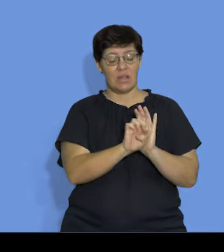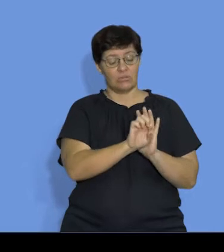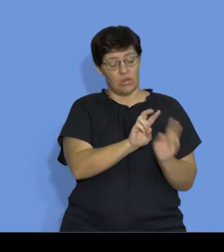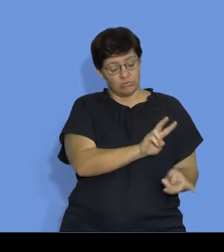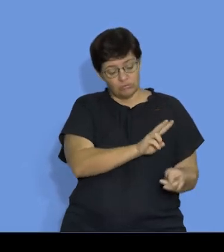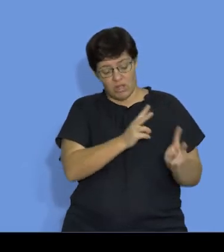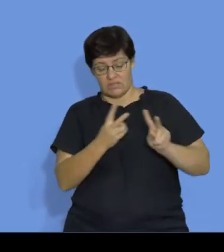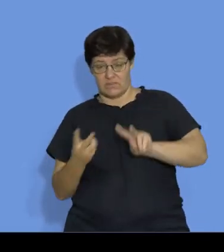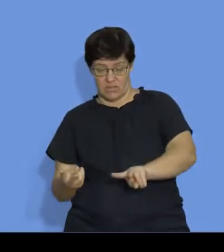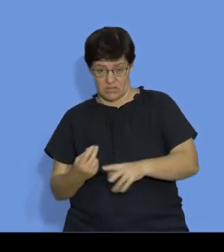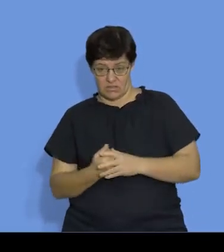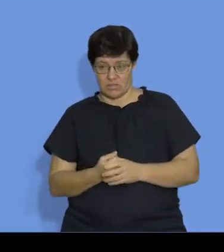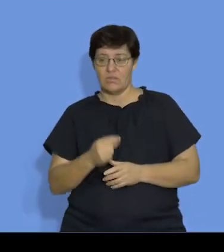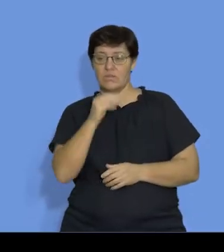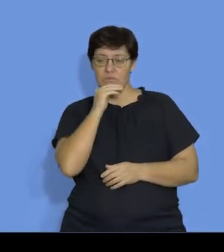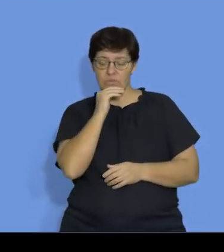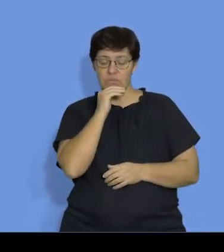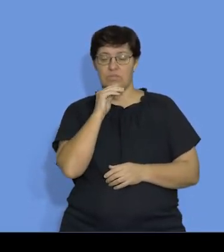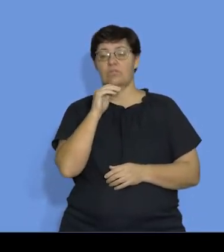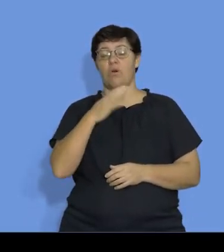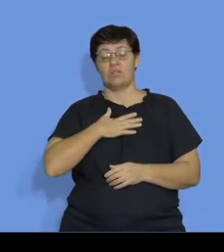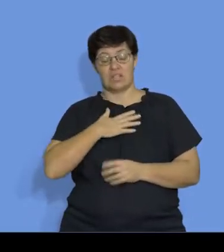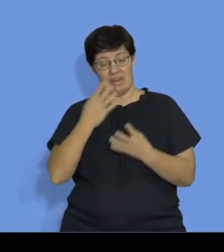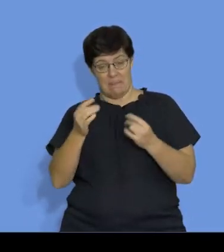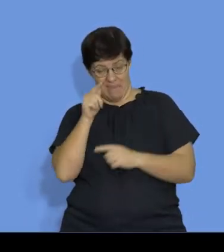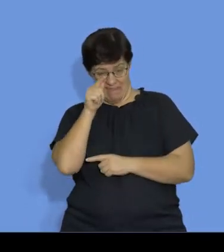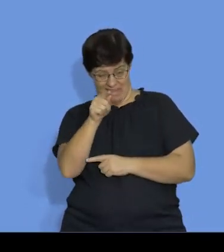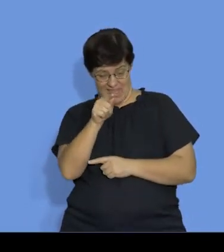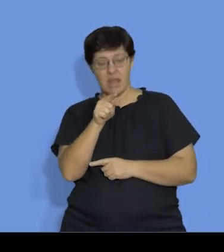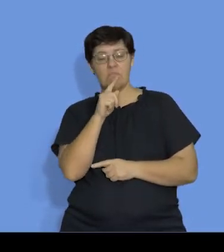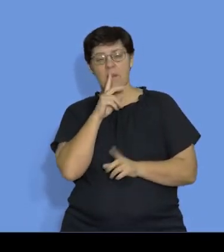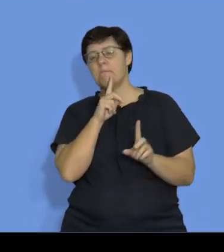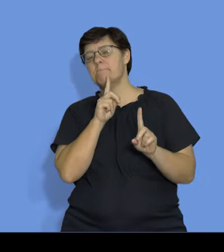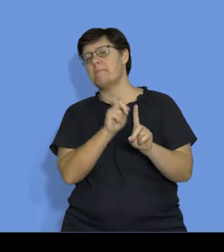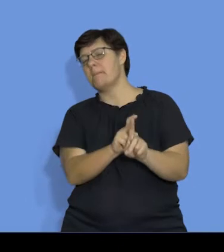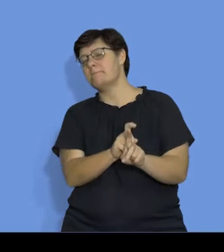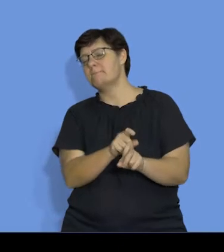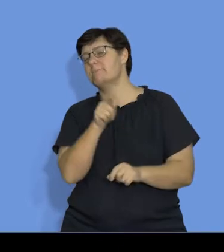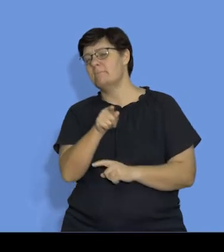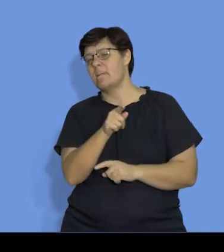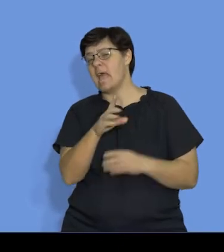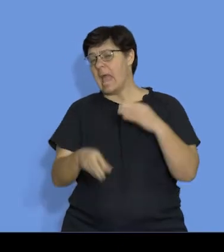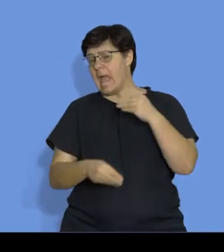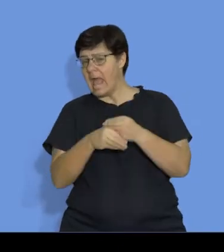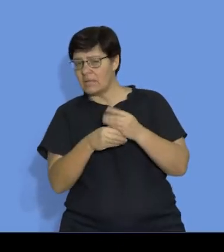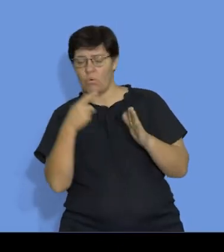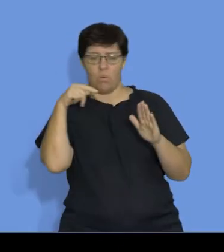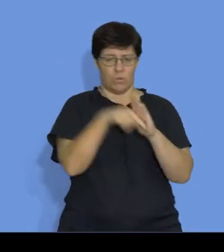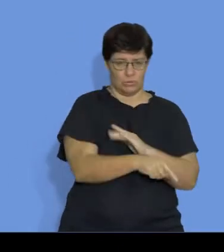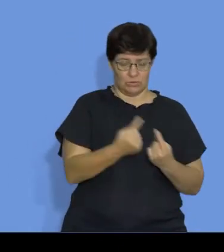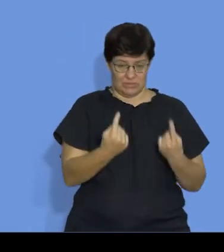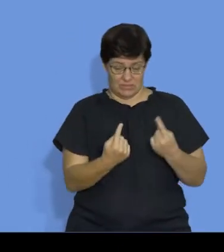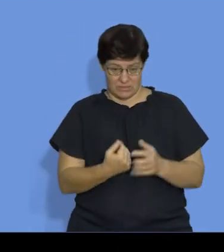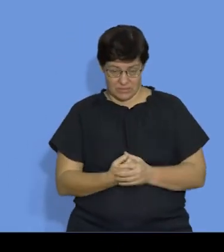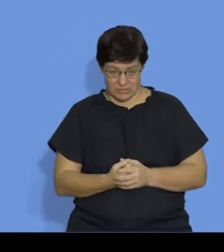shall use oxidation numbers to actually keep track of as to whether a substance gains or loses